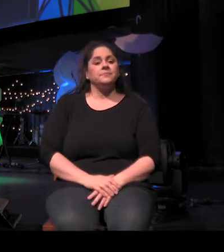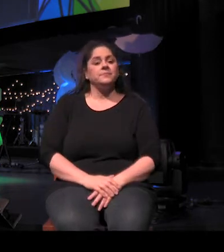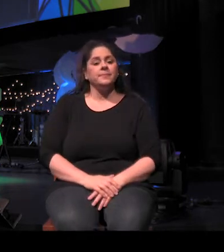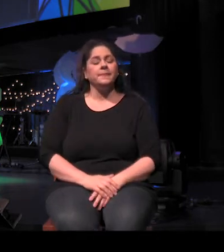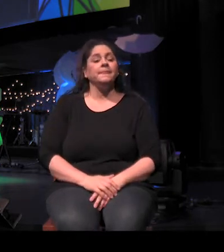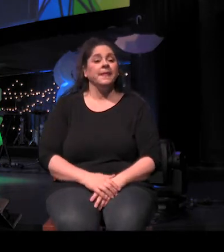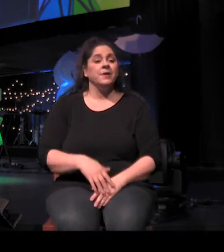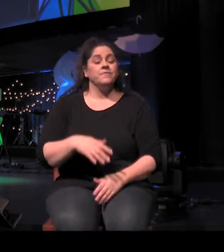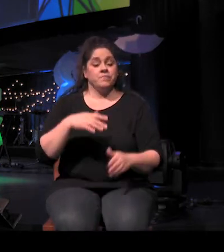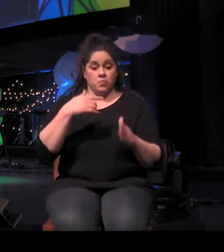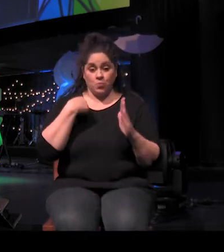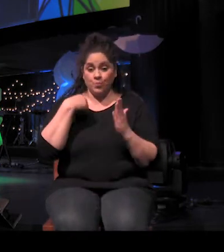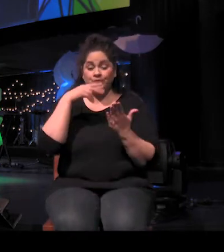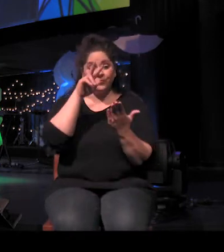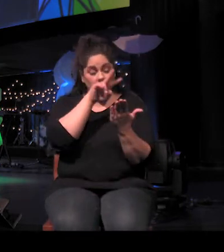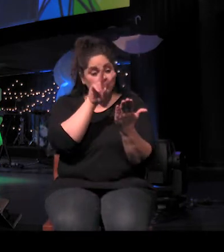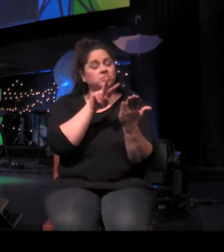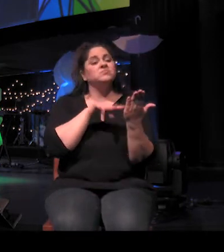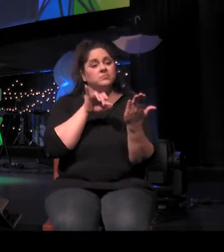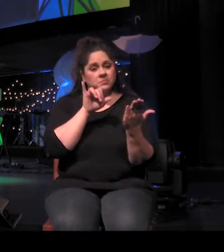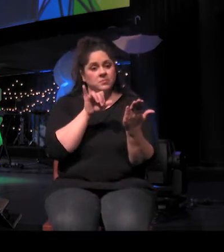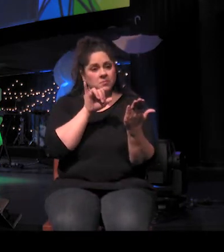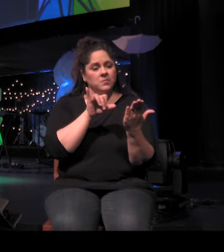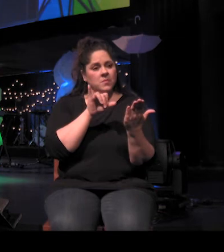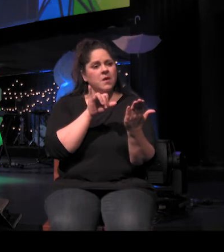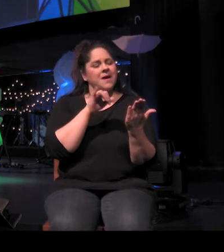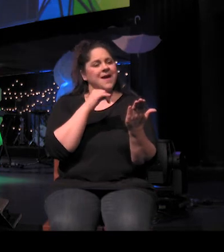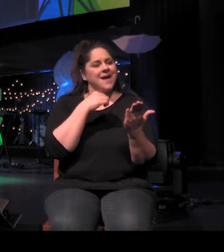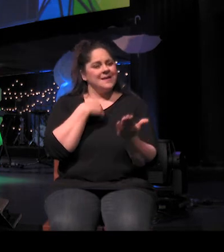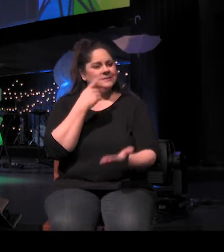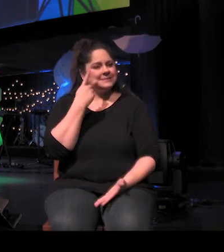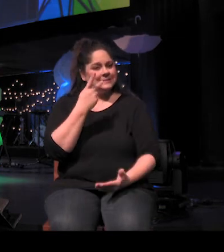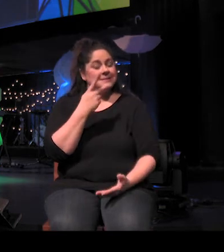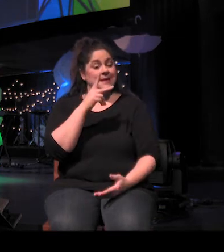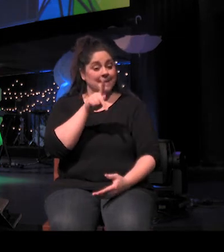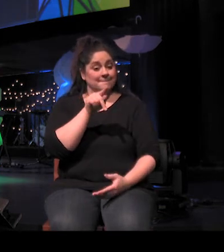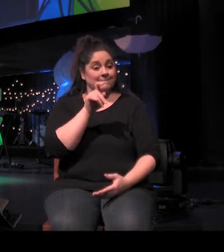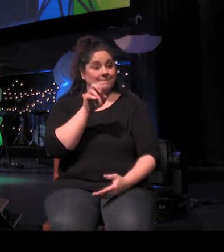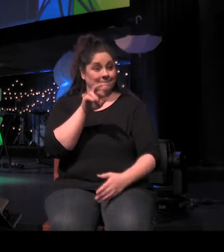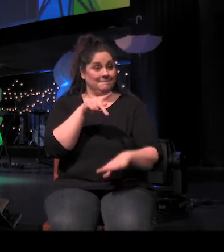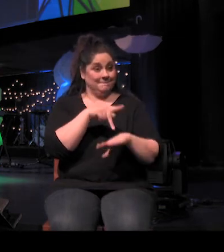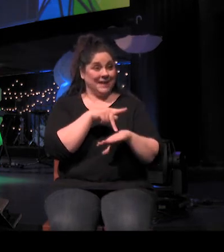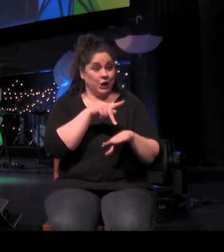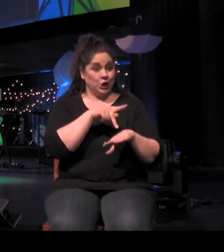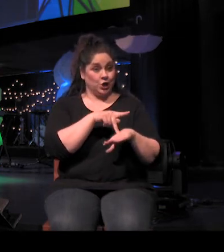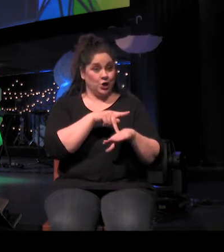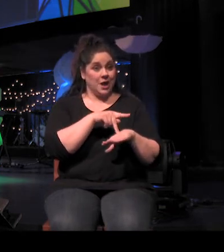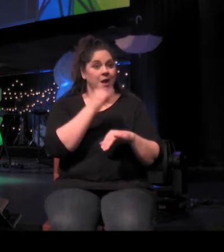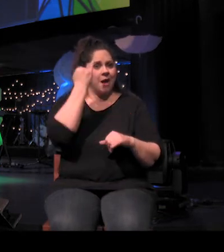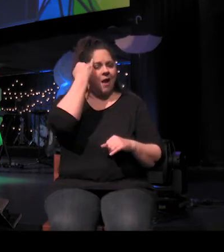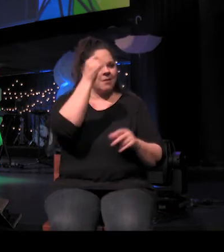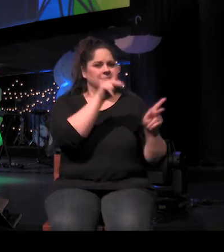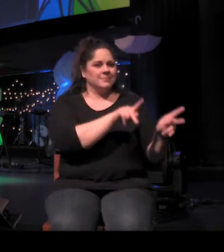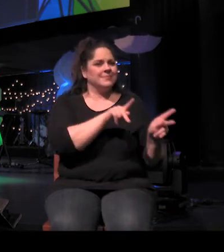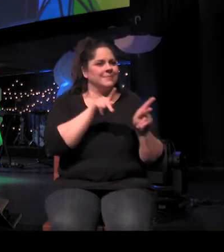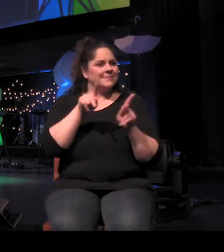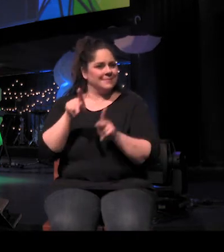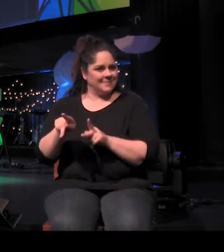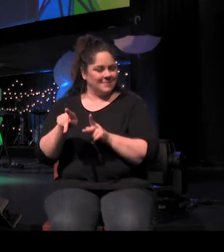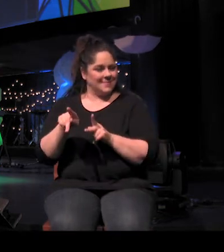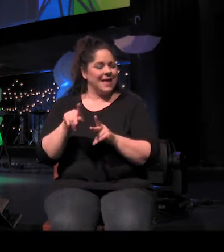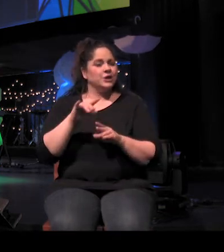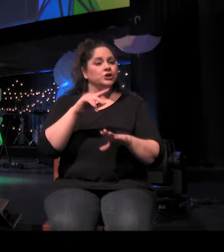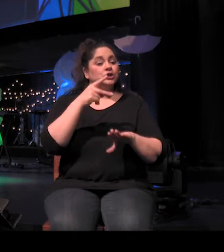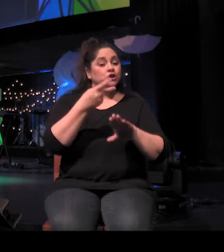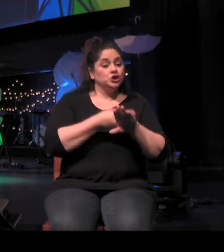as we heard this and read it, we realized, and I see that Peter starts out with this analogy of sheep and shepherd. And